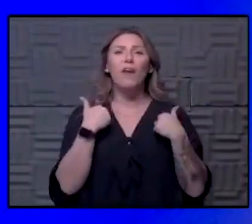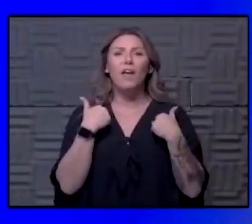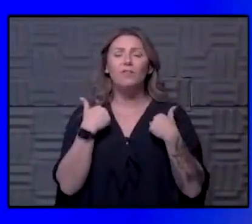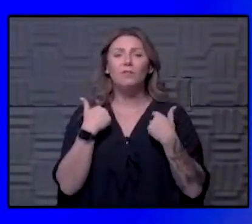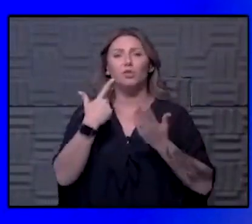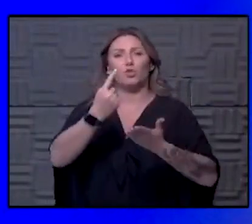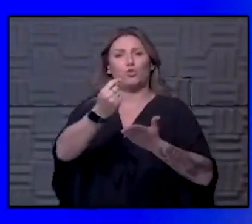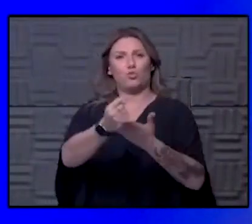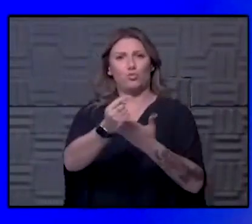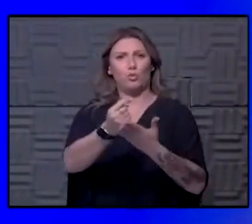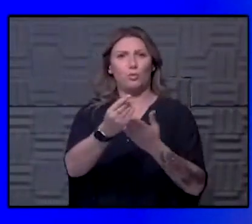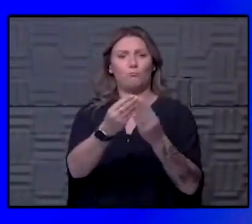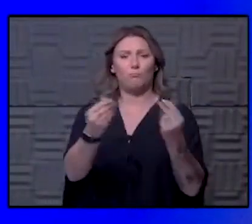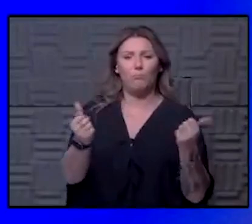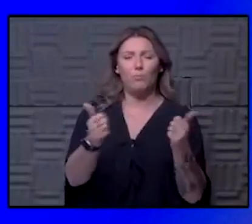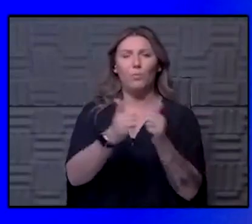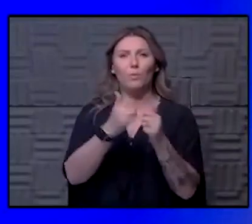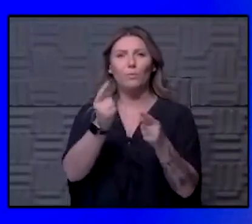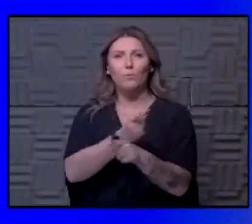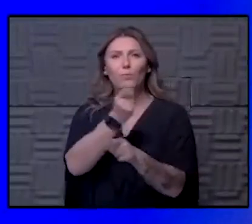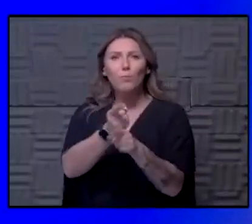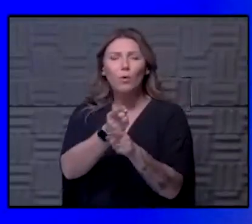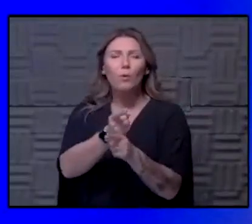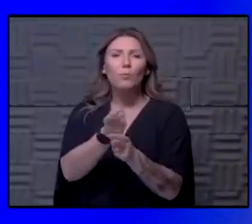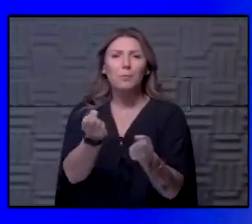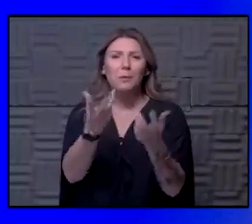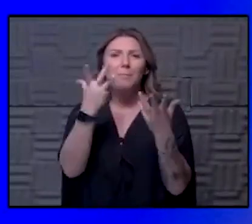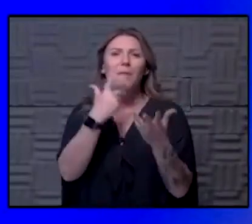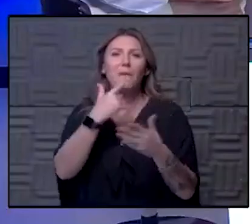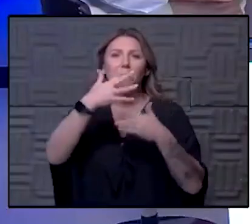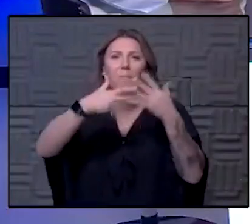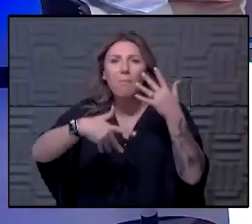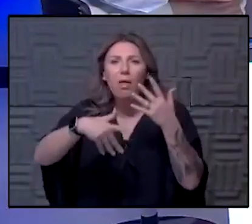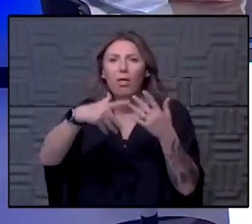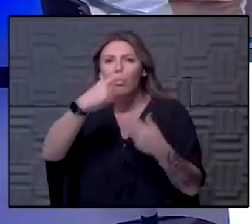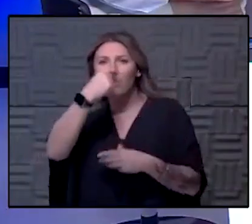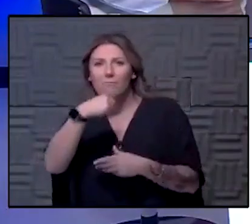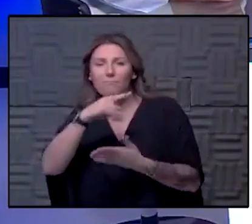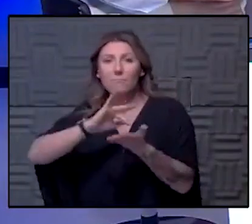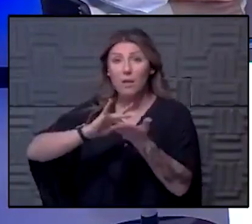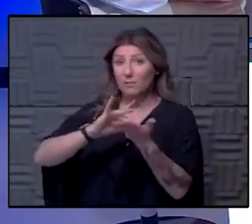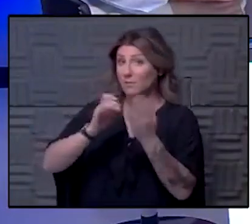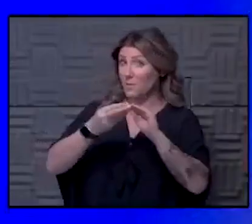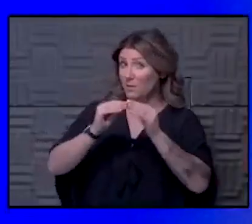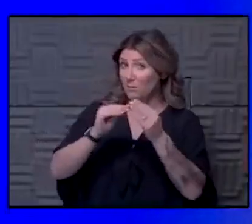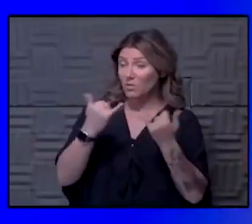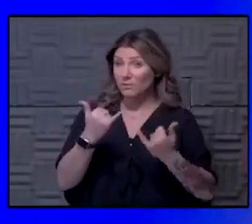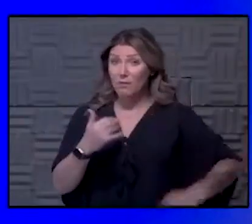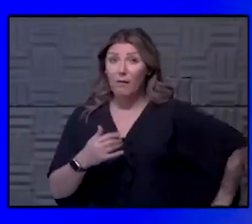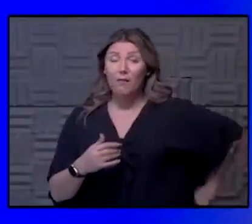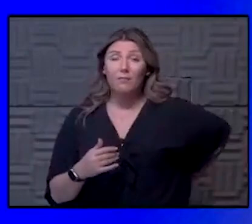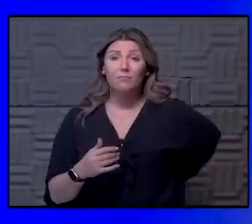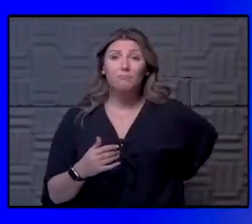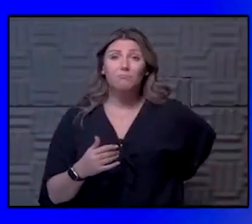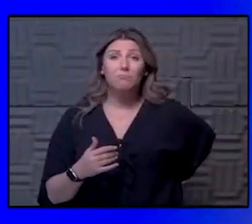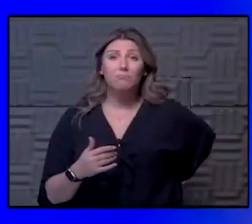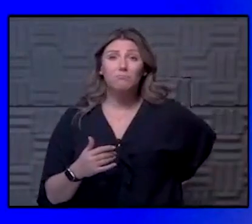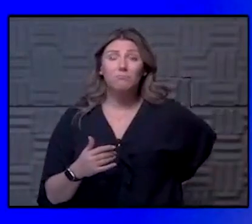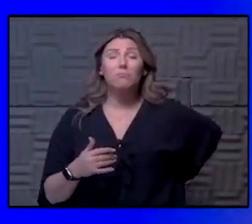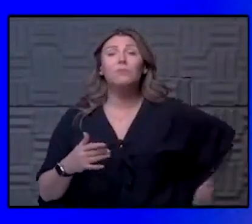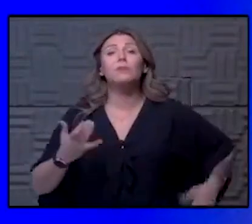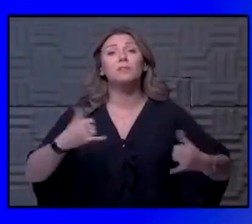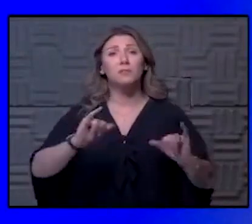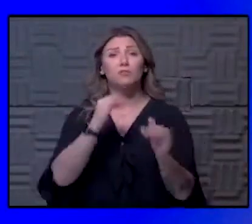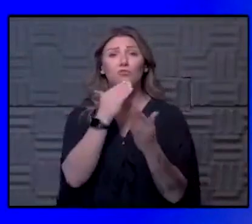treat you with the right amount of blood thinner. So yeah, good stuff. So how are the numbers today? Numbers today, still pretty good here at the